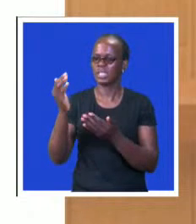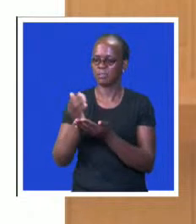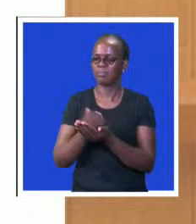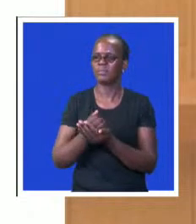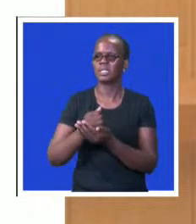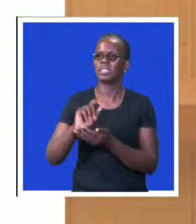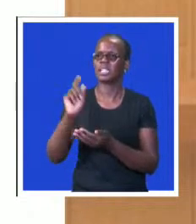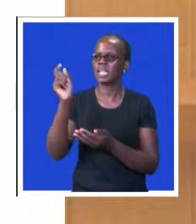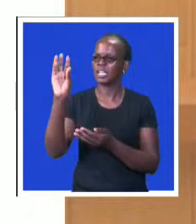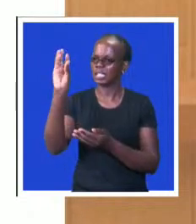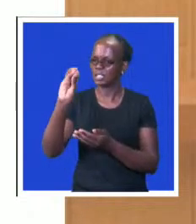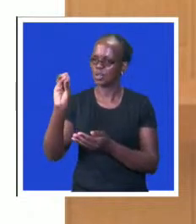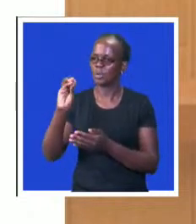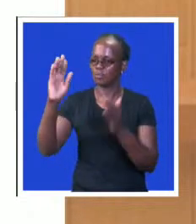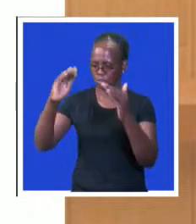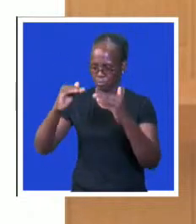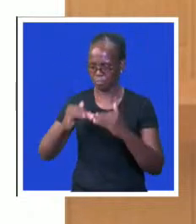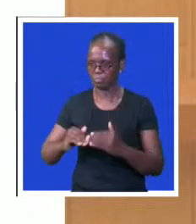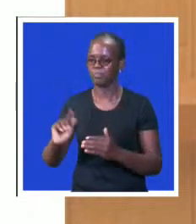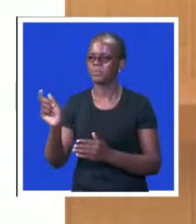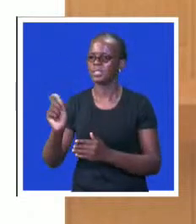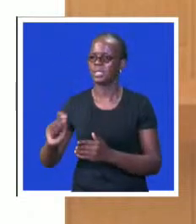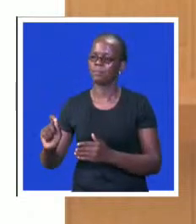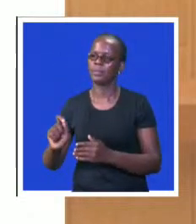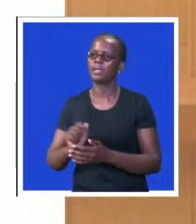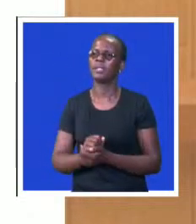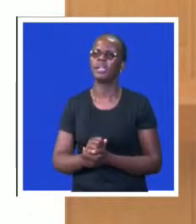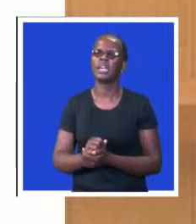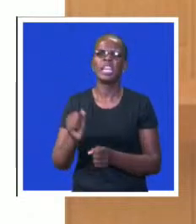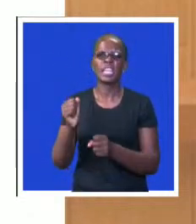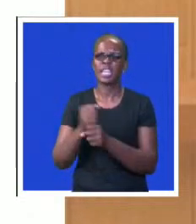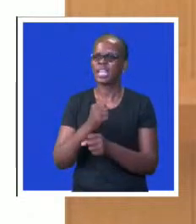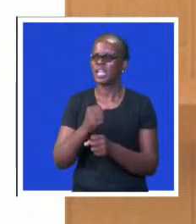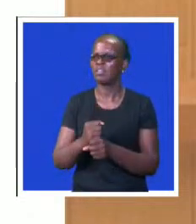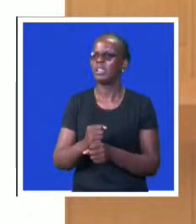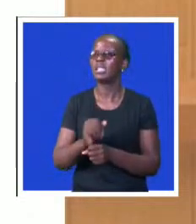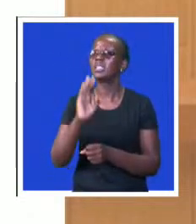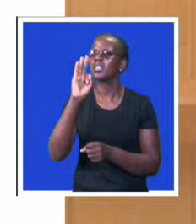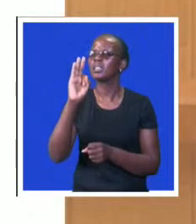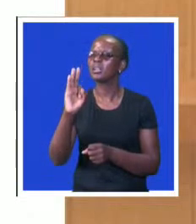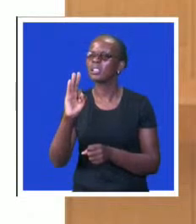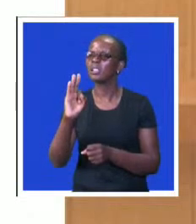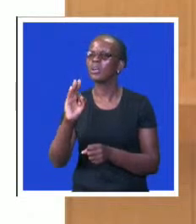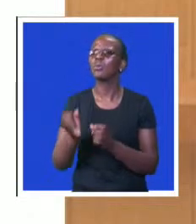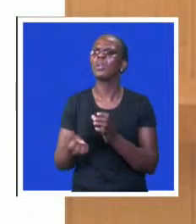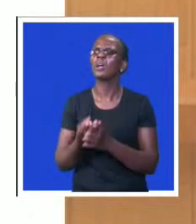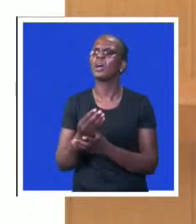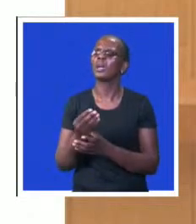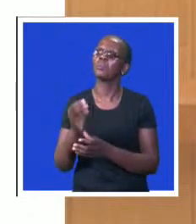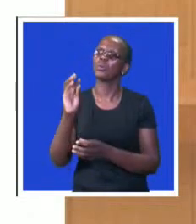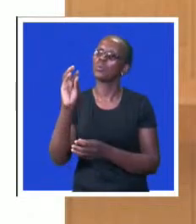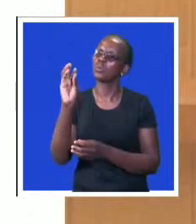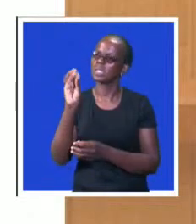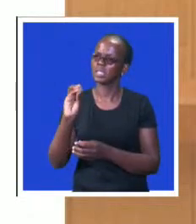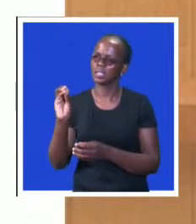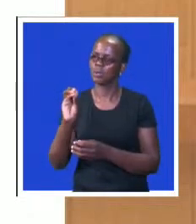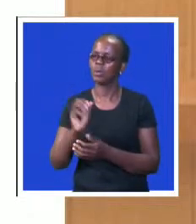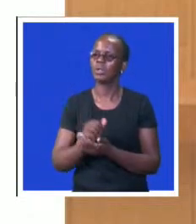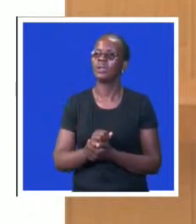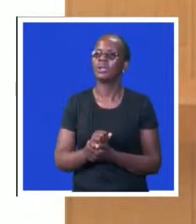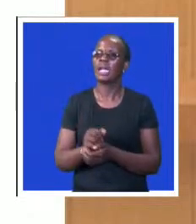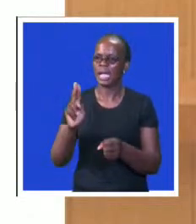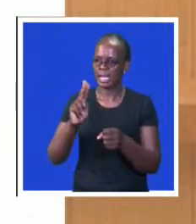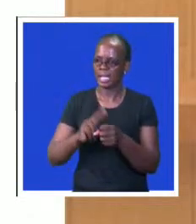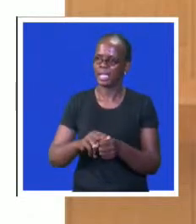into 0. There are no groups that we can get from 0. So we are going to put